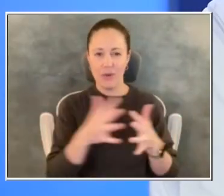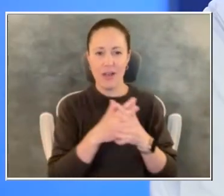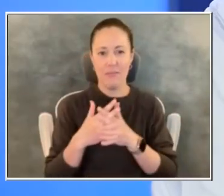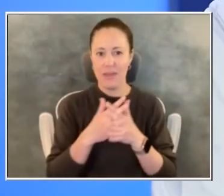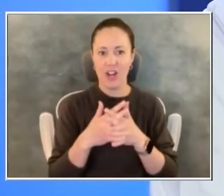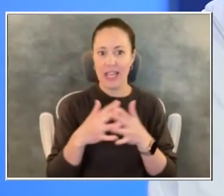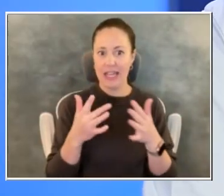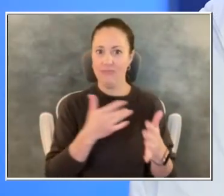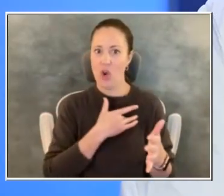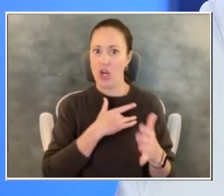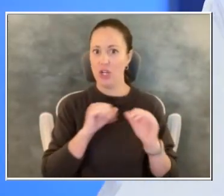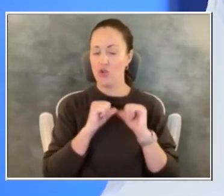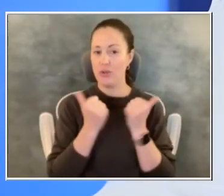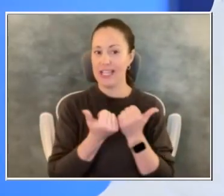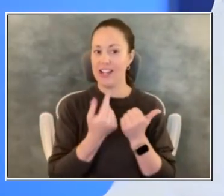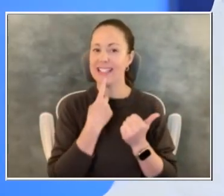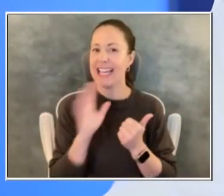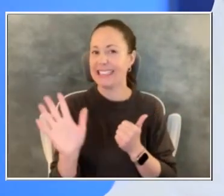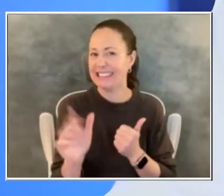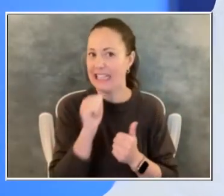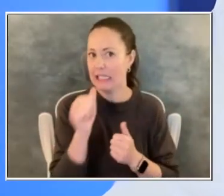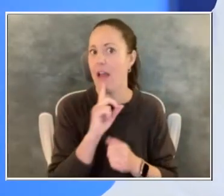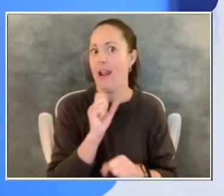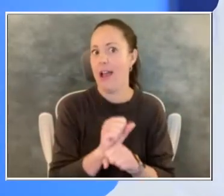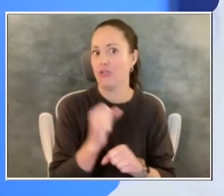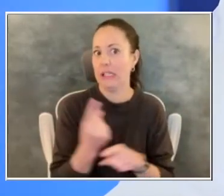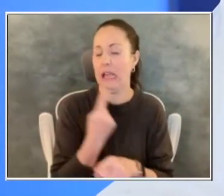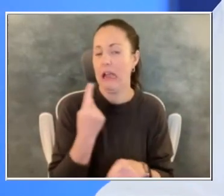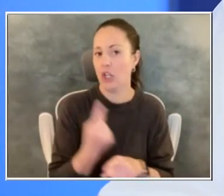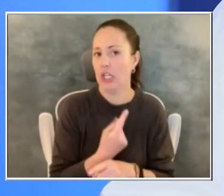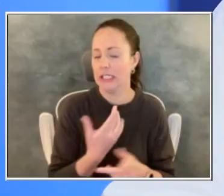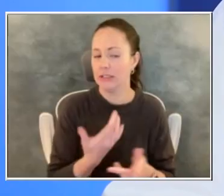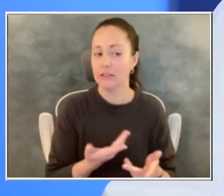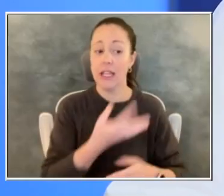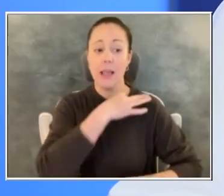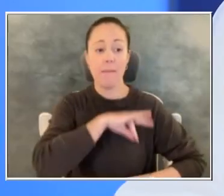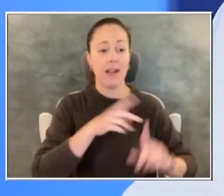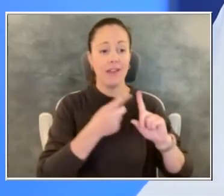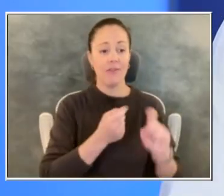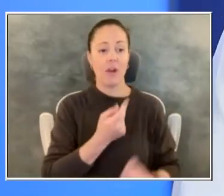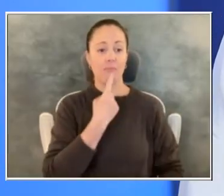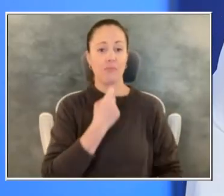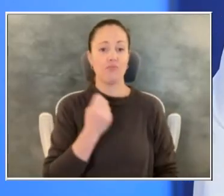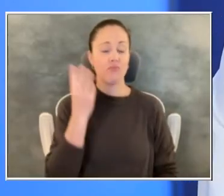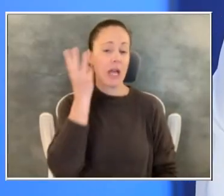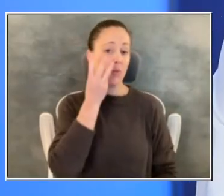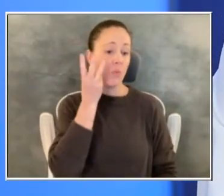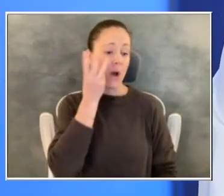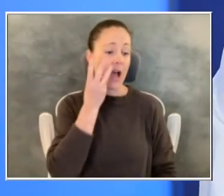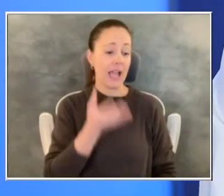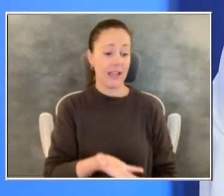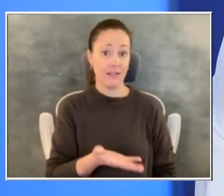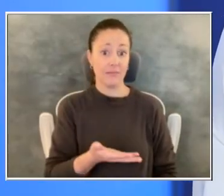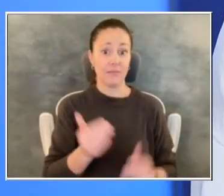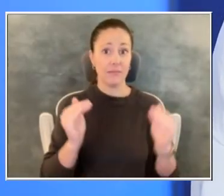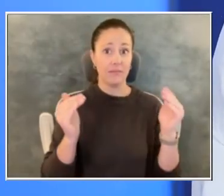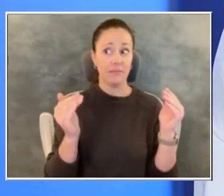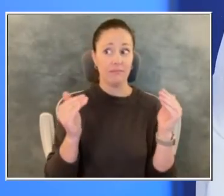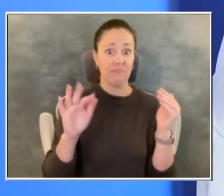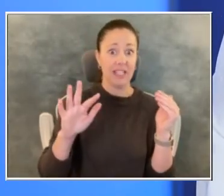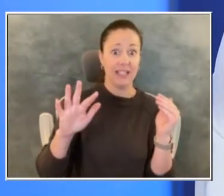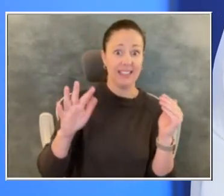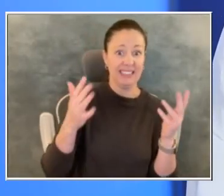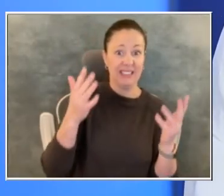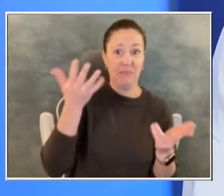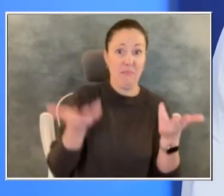and there's the benefit from red wine is actually countered by potentially the negative of the